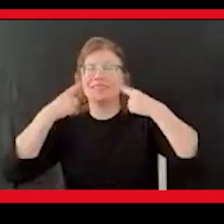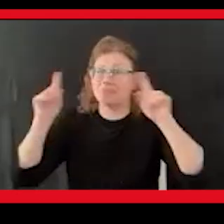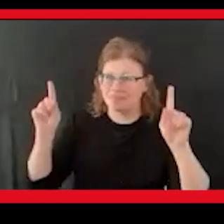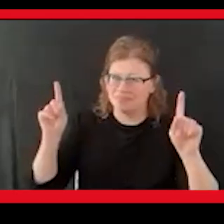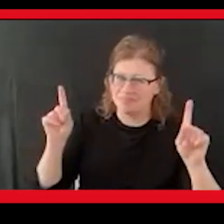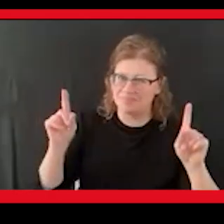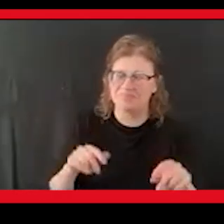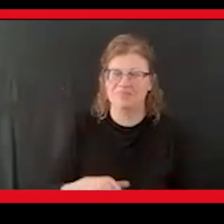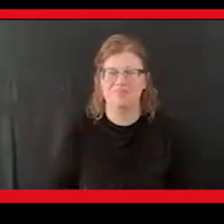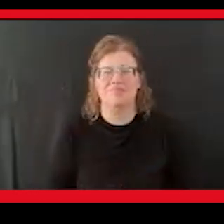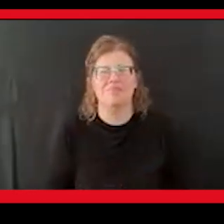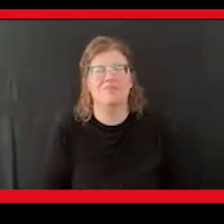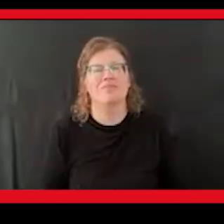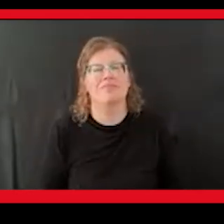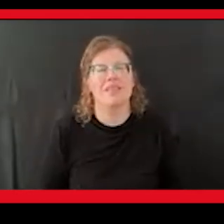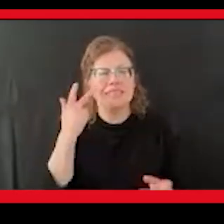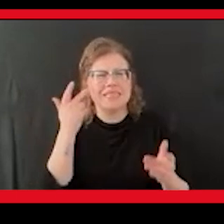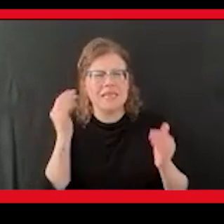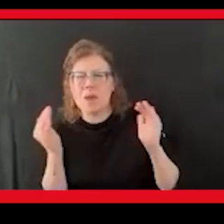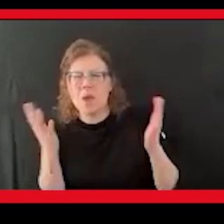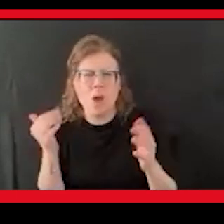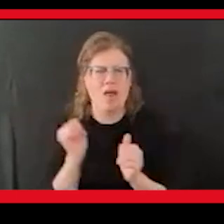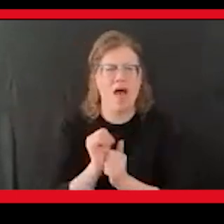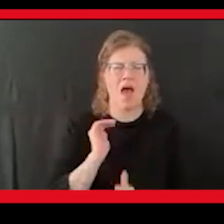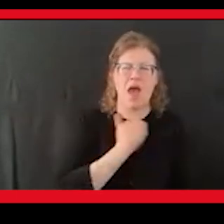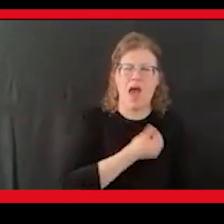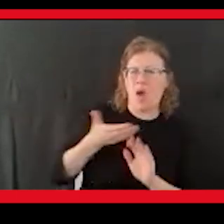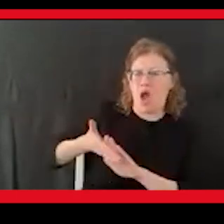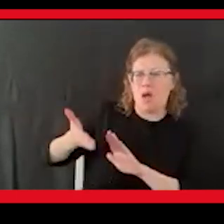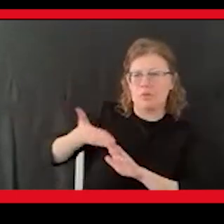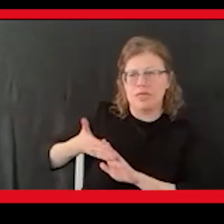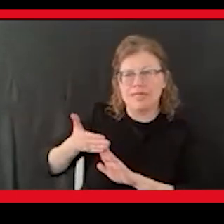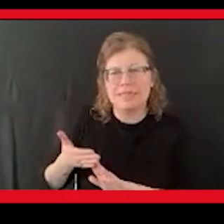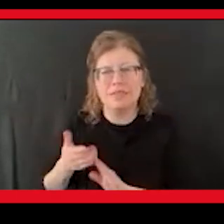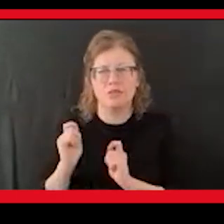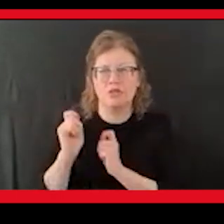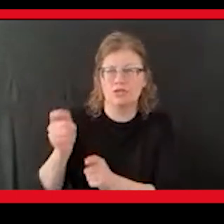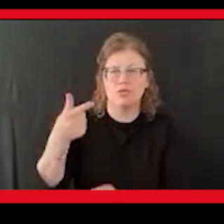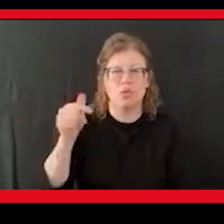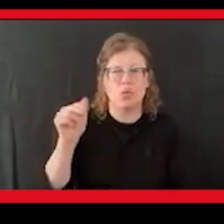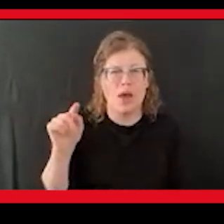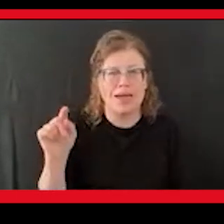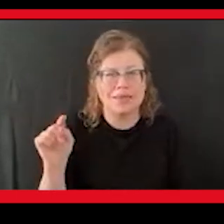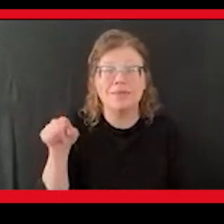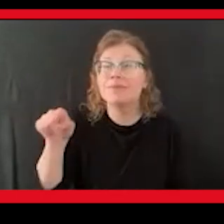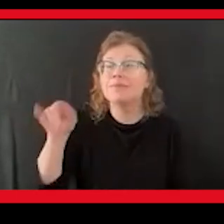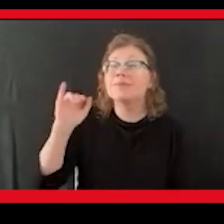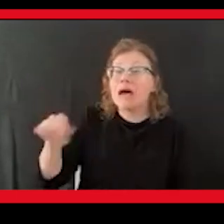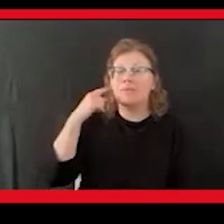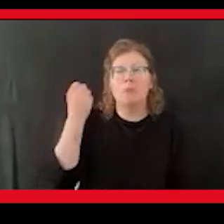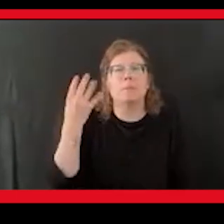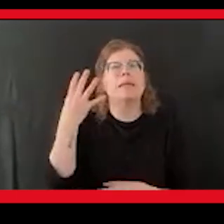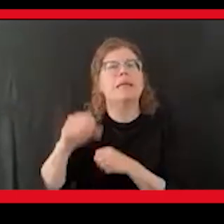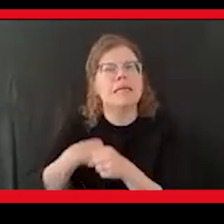agreement, the funds for the project grant is a one-time investment for that specific project or the phase of